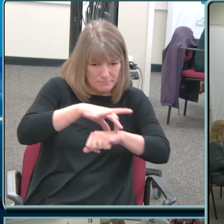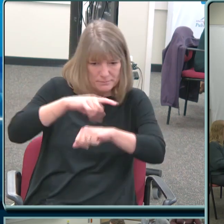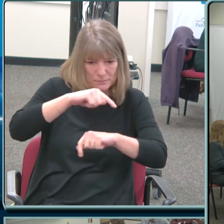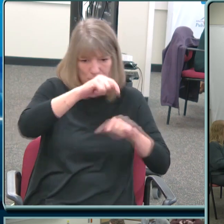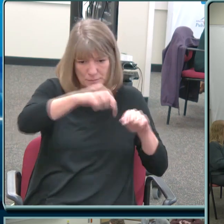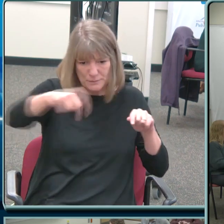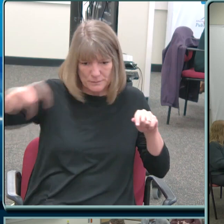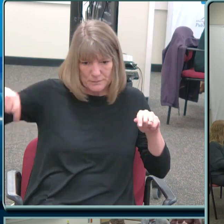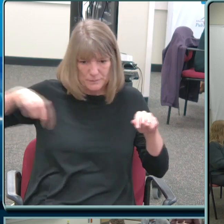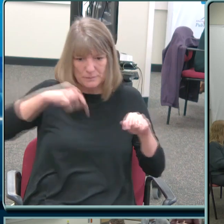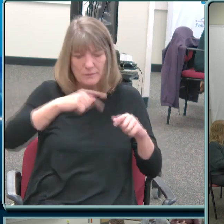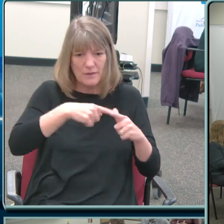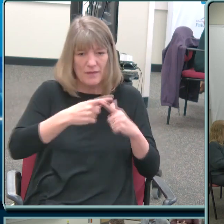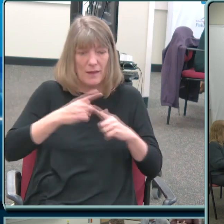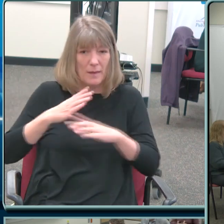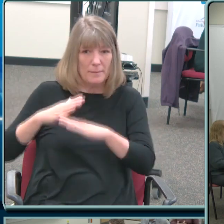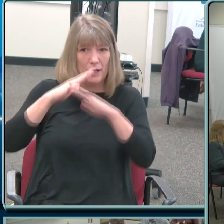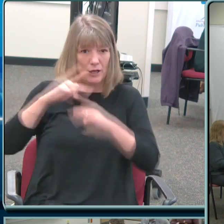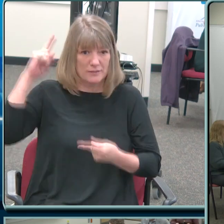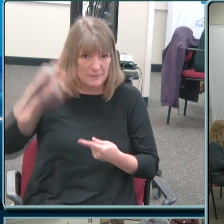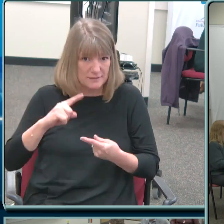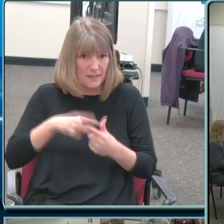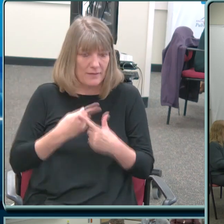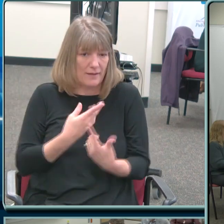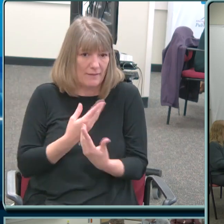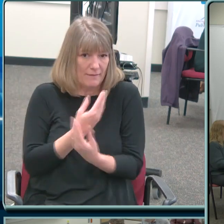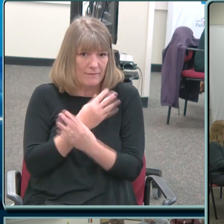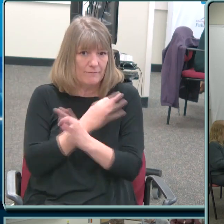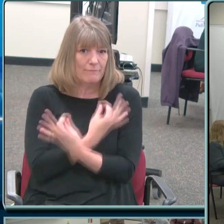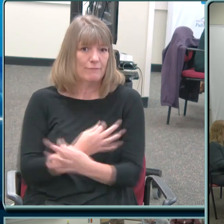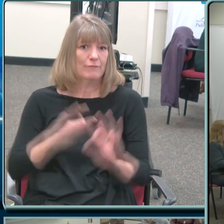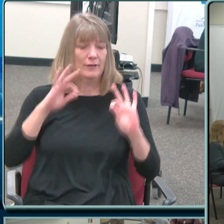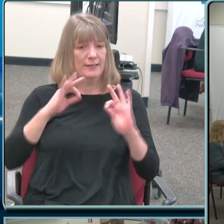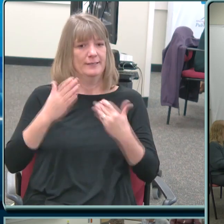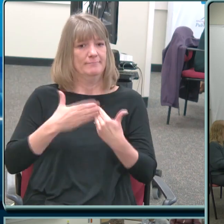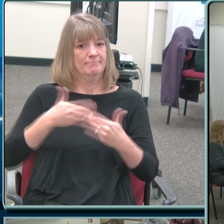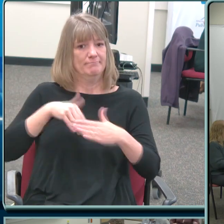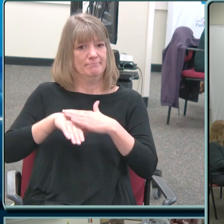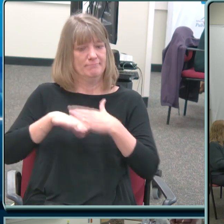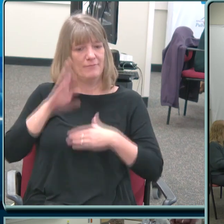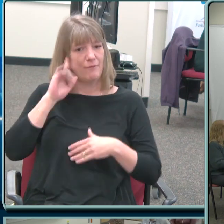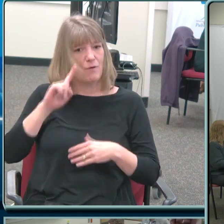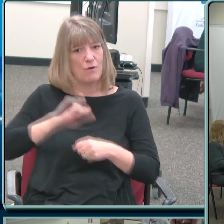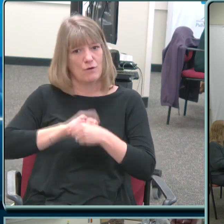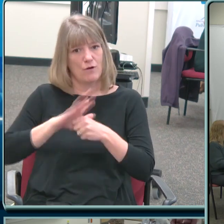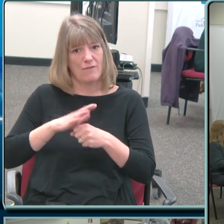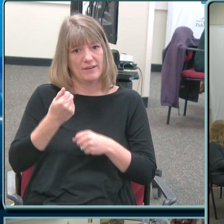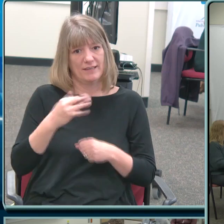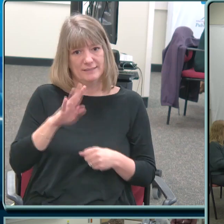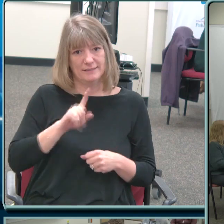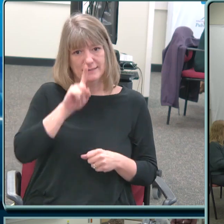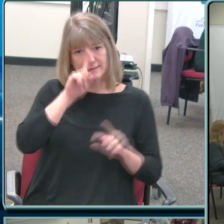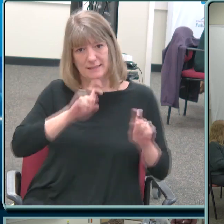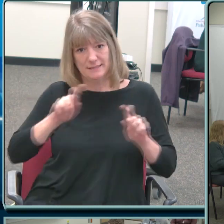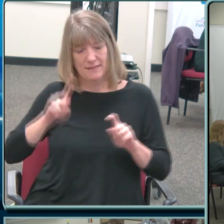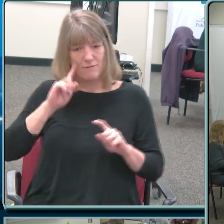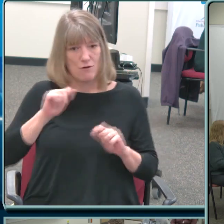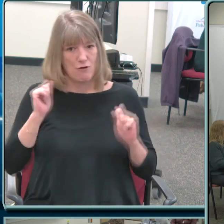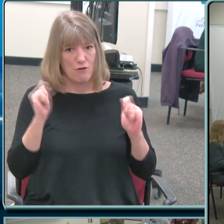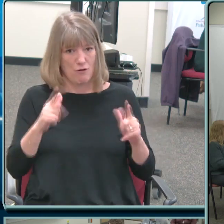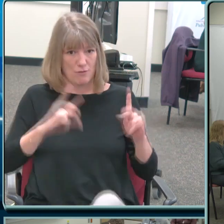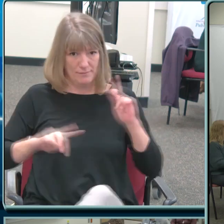an effort to reduce barriers and offer free and convenient access to COVID-19 testing to El Paso County